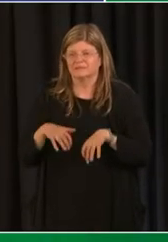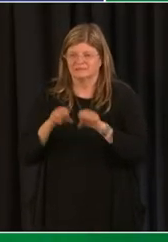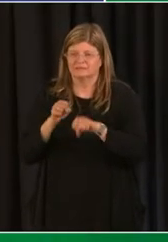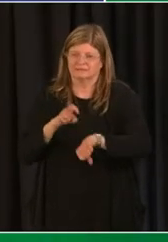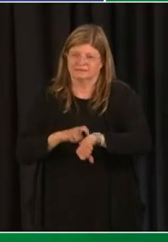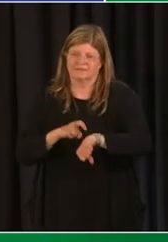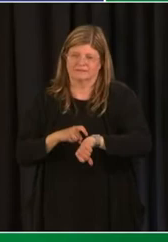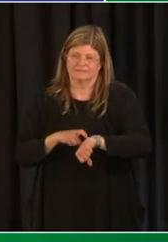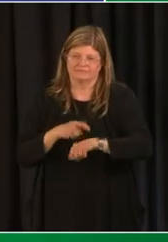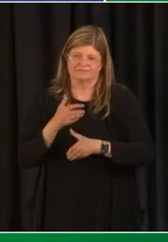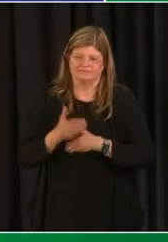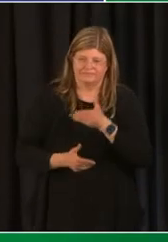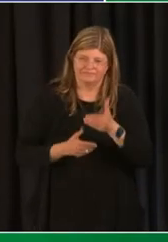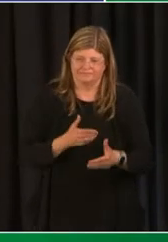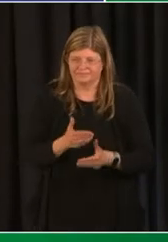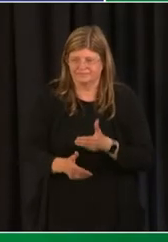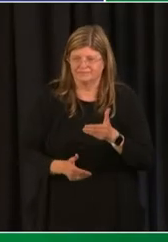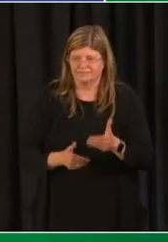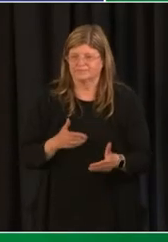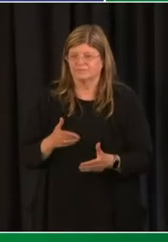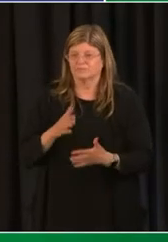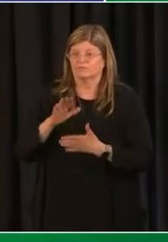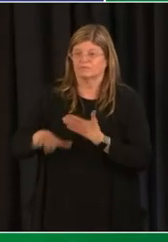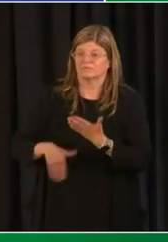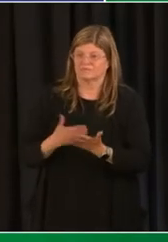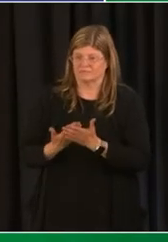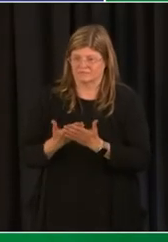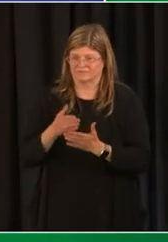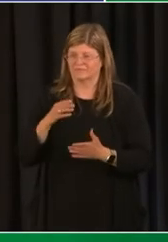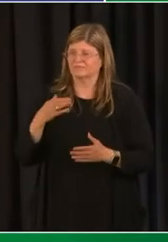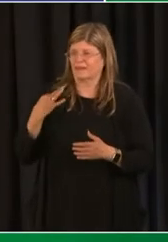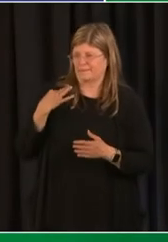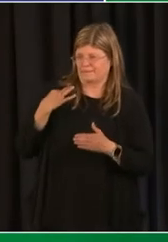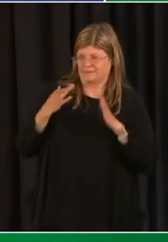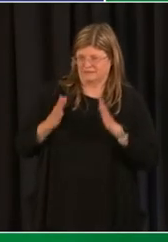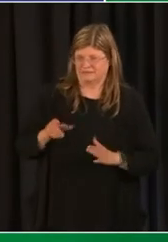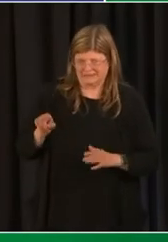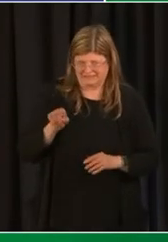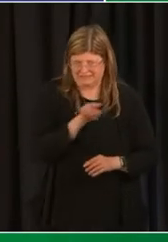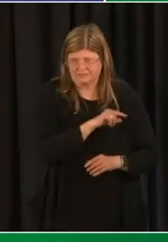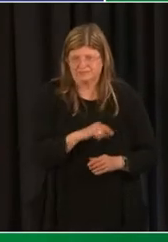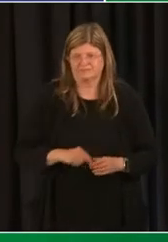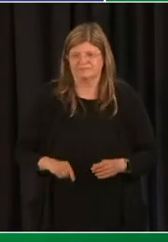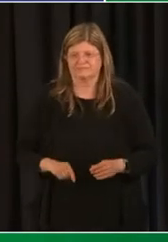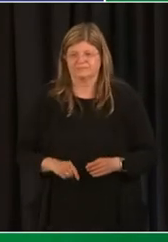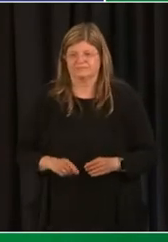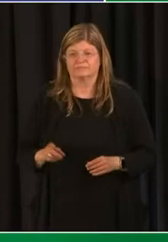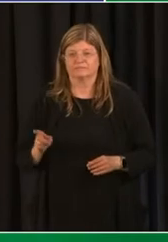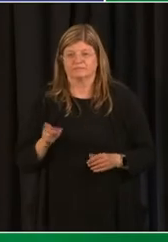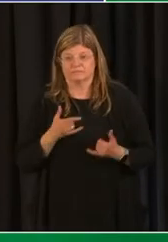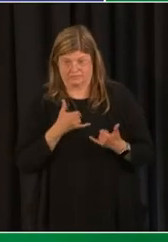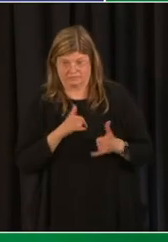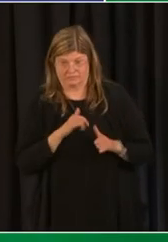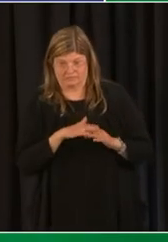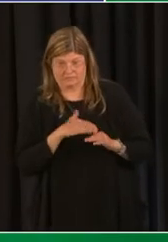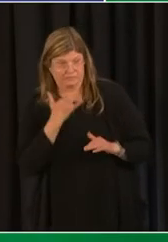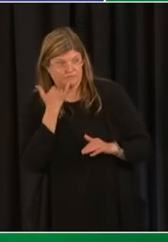to process, but we will be processing all of those applications. Great. And is Richard still with us? Richard, can you